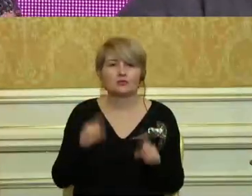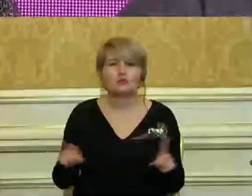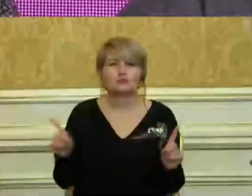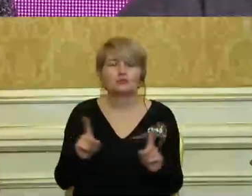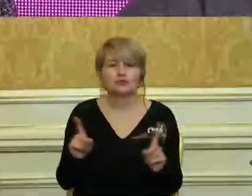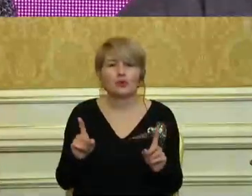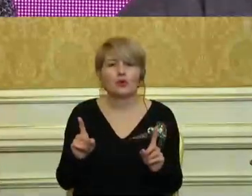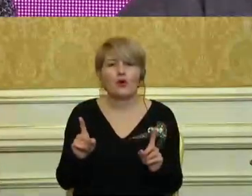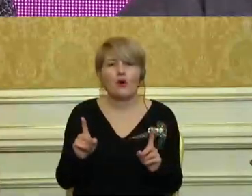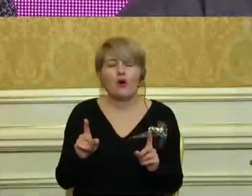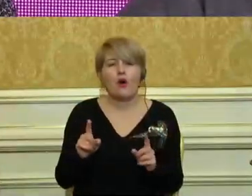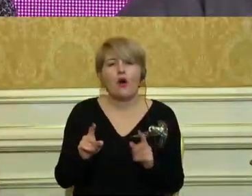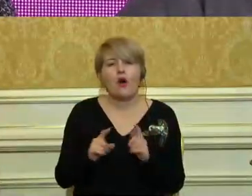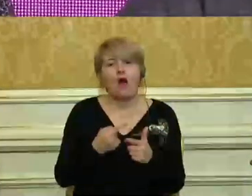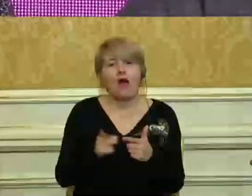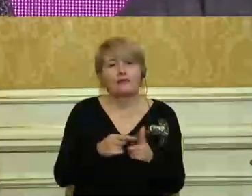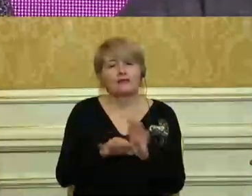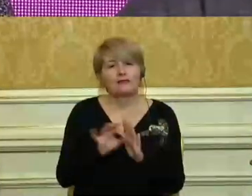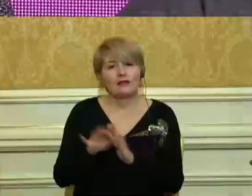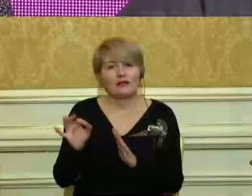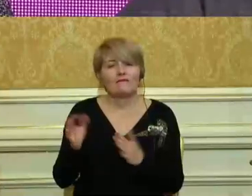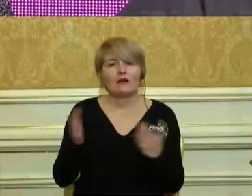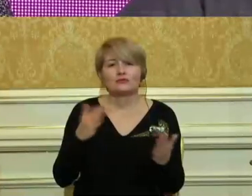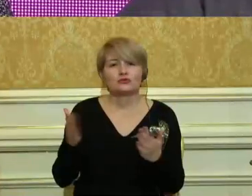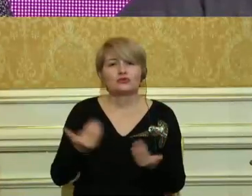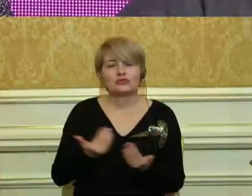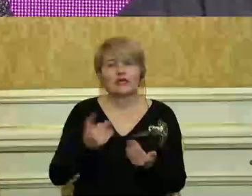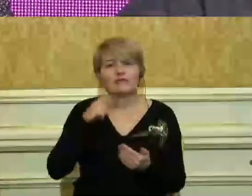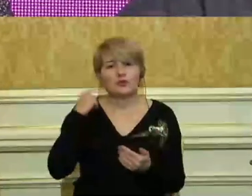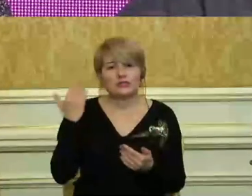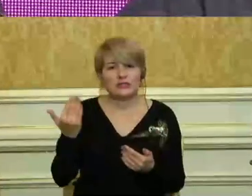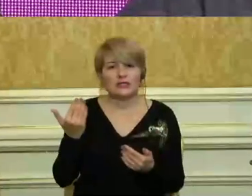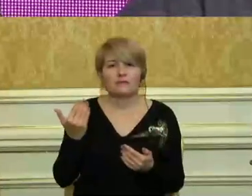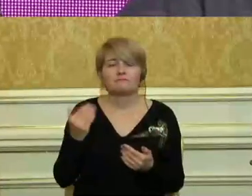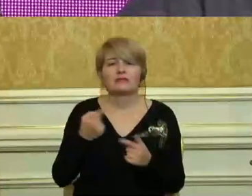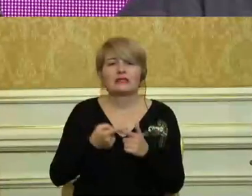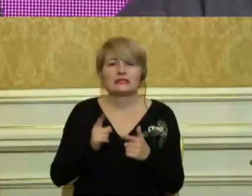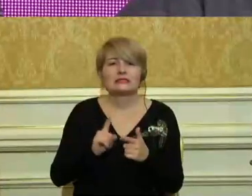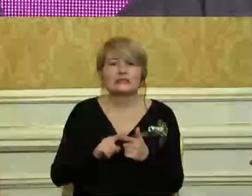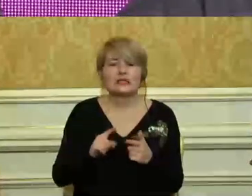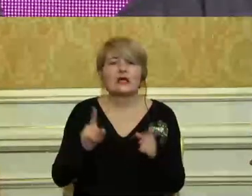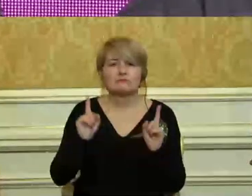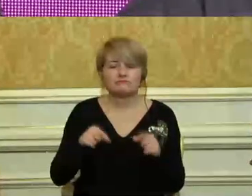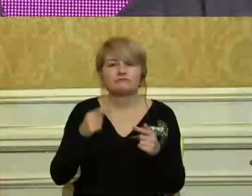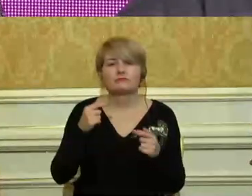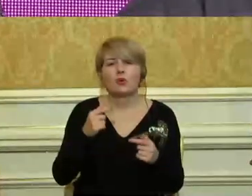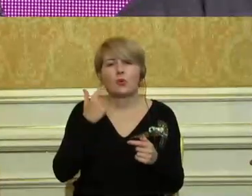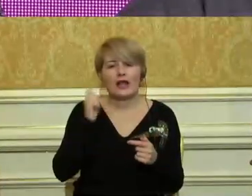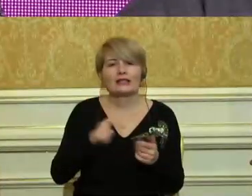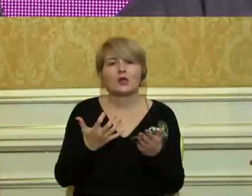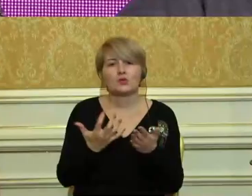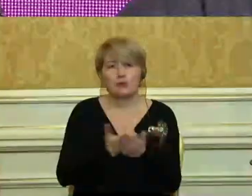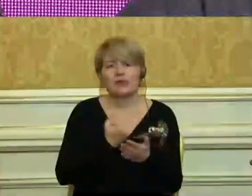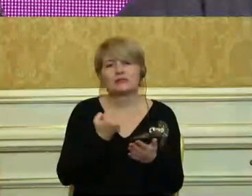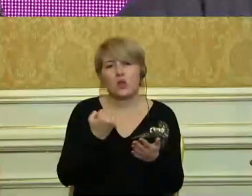alternative for Russian people to have different country and to behave differently. It will not